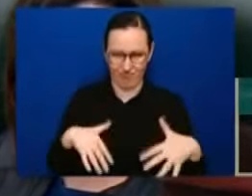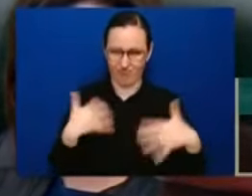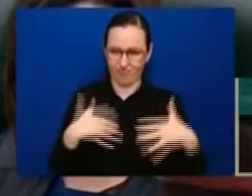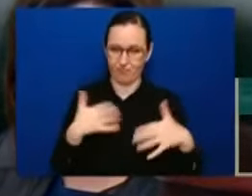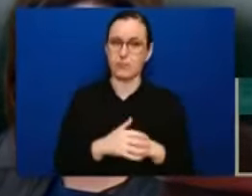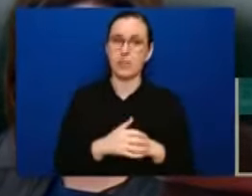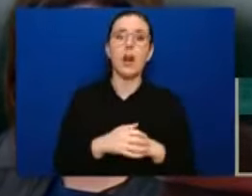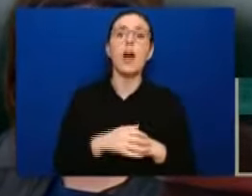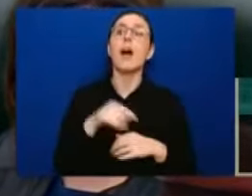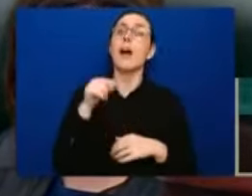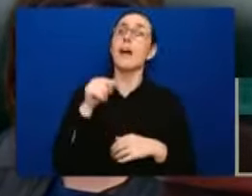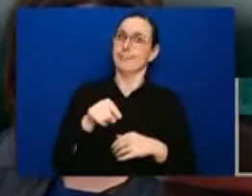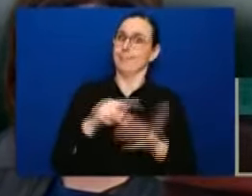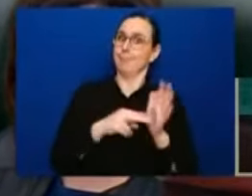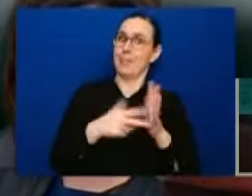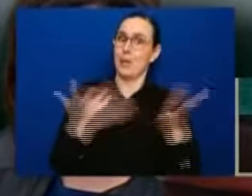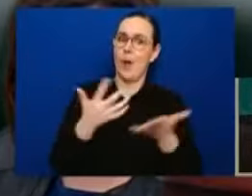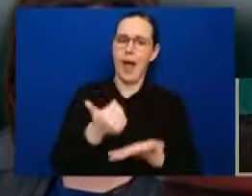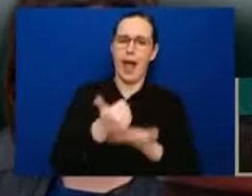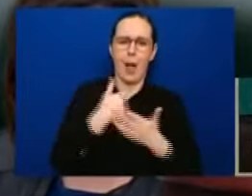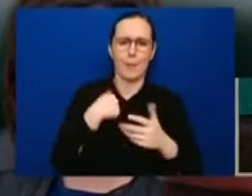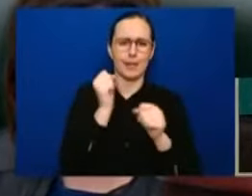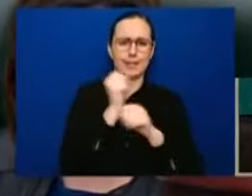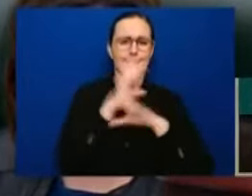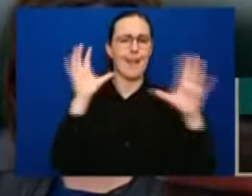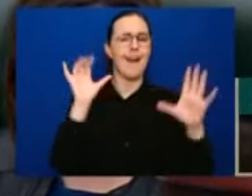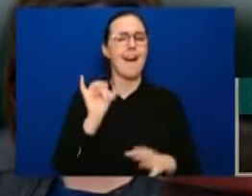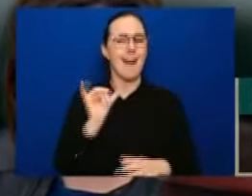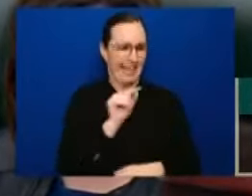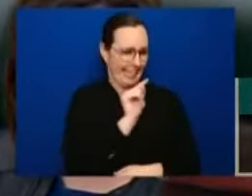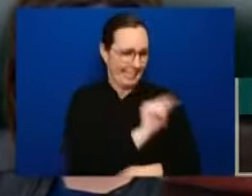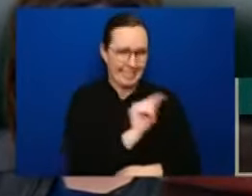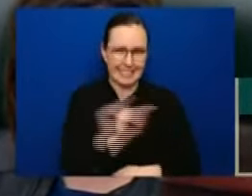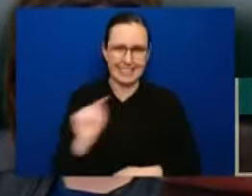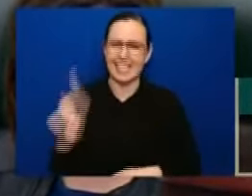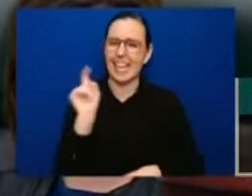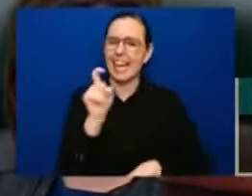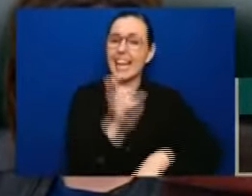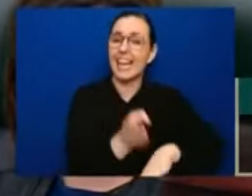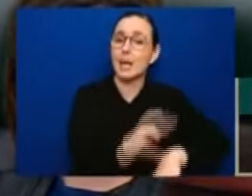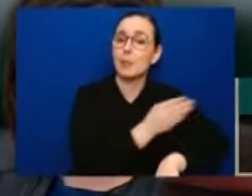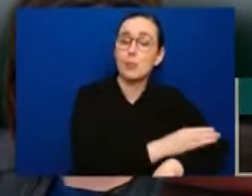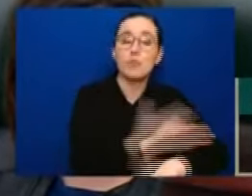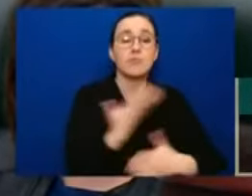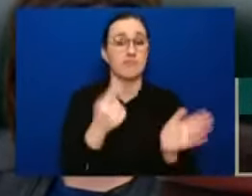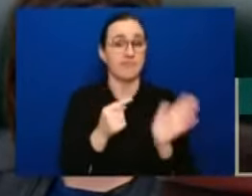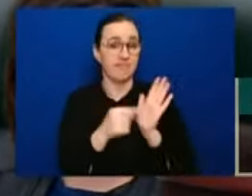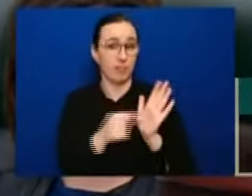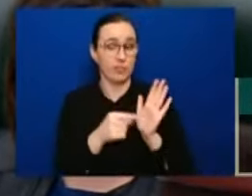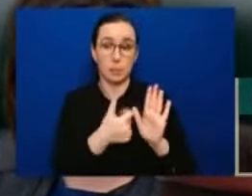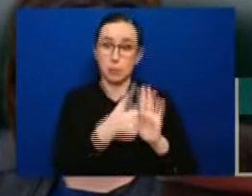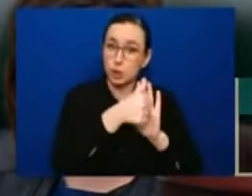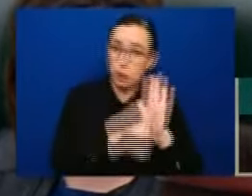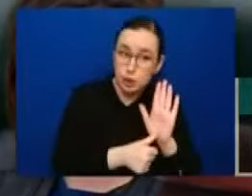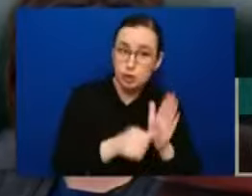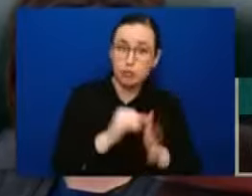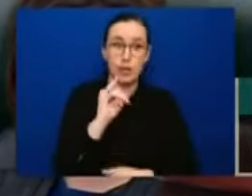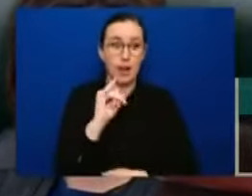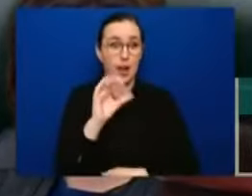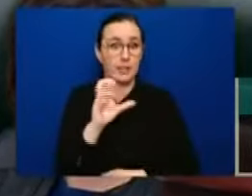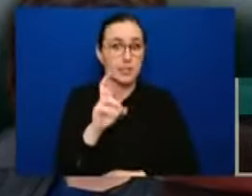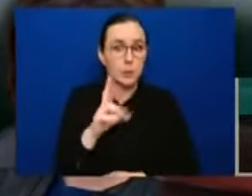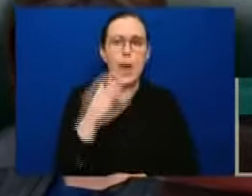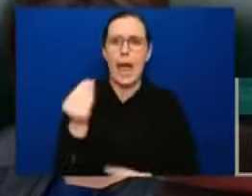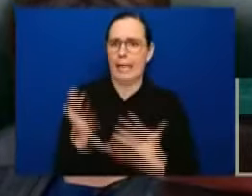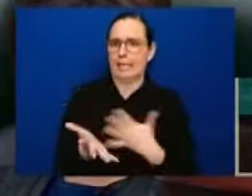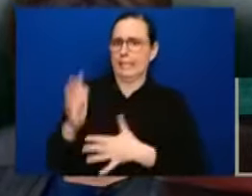deficit, specifically surgical, ICU, and critical care capacity. By identifying and addressing these challenges, we